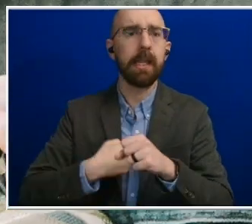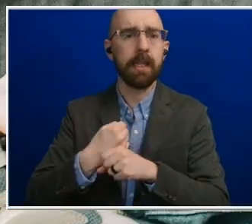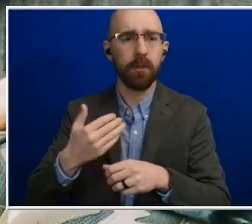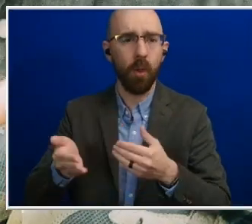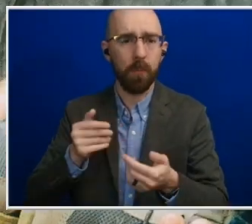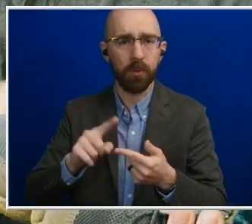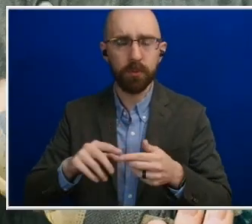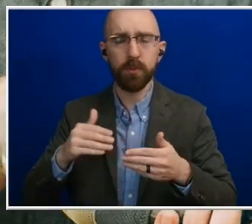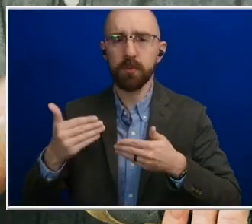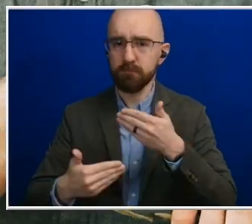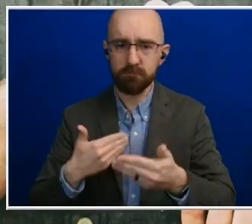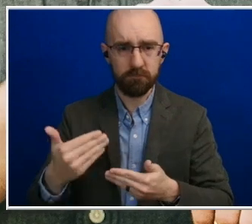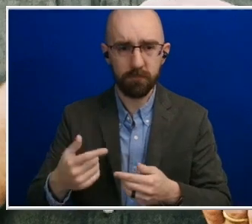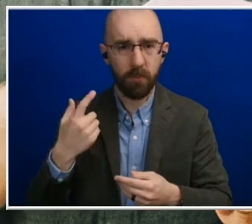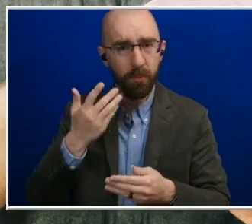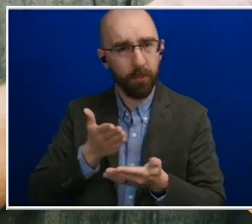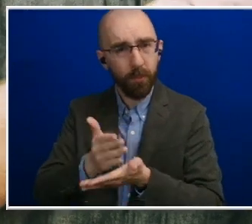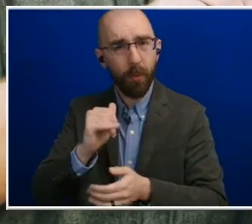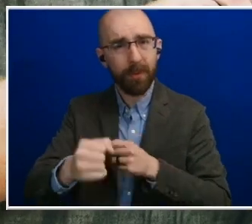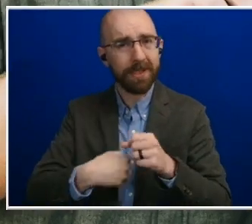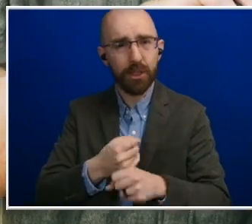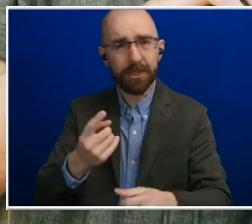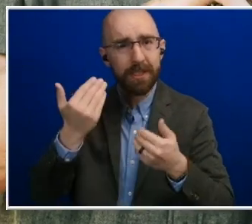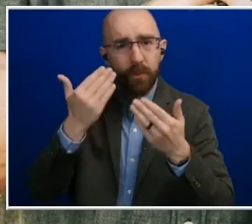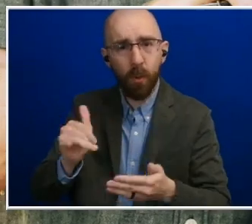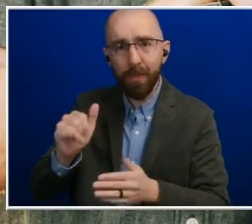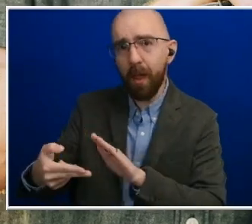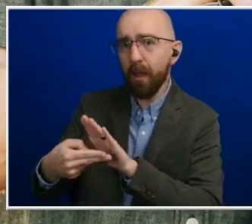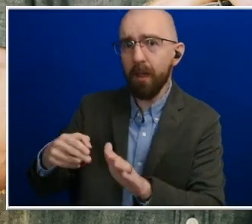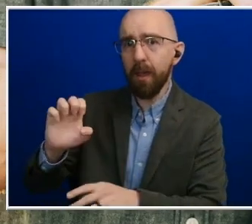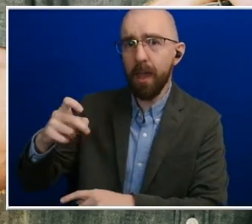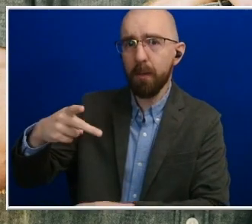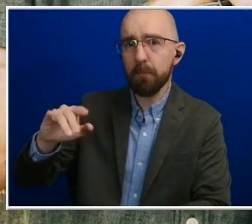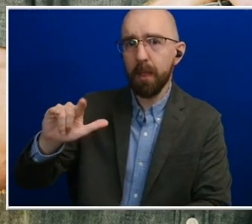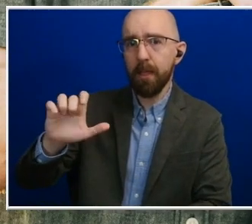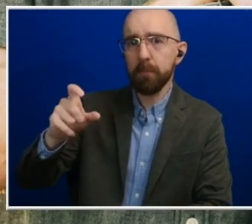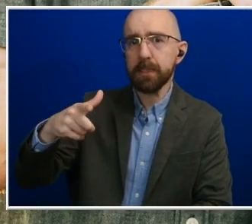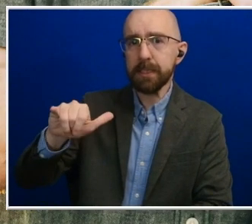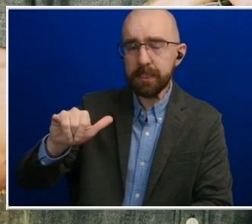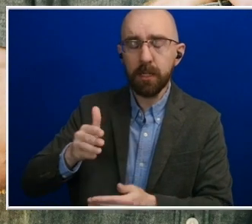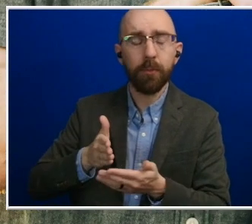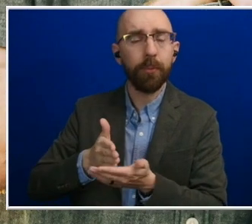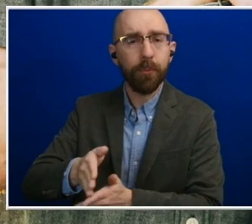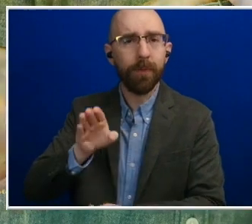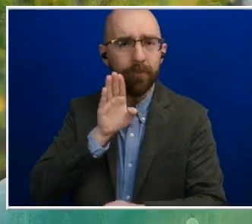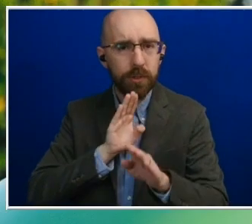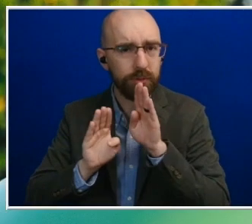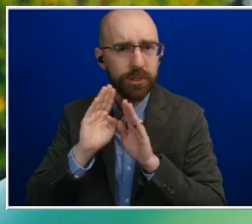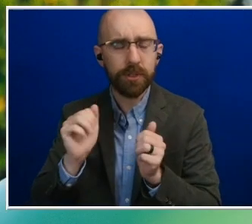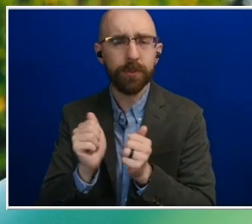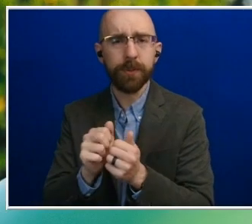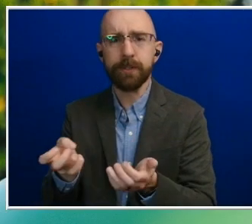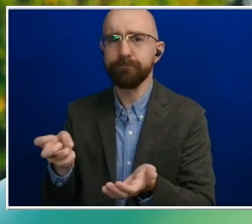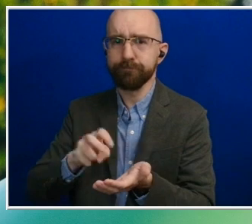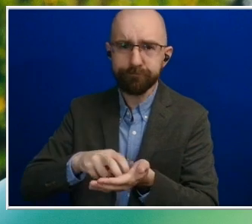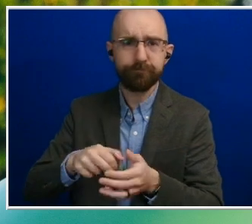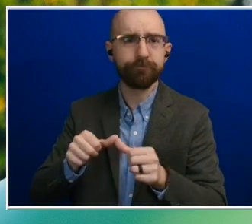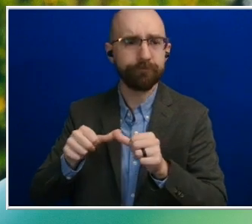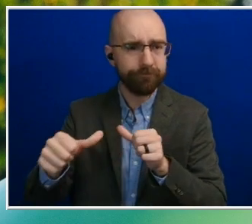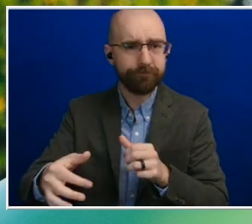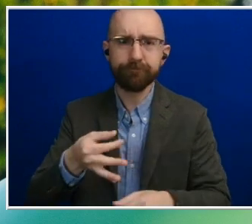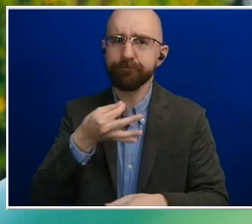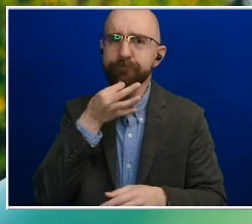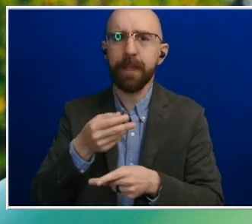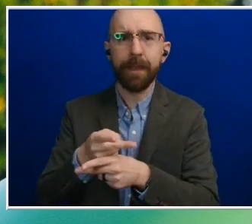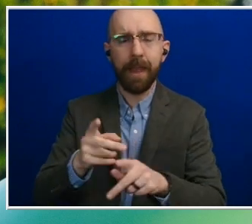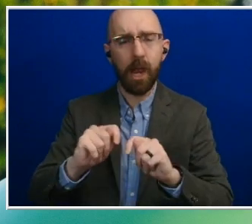years, she didn't even know it was epilepsy. But through the frustration, with resilience and an expert care team, she finally